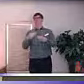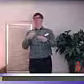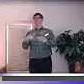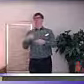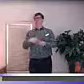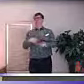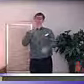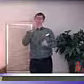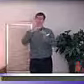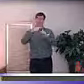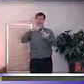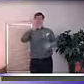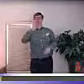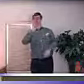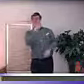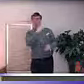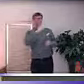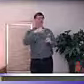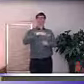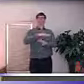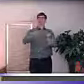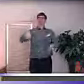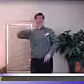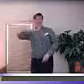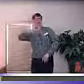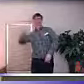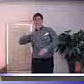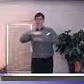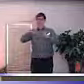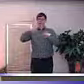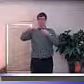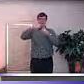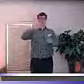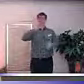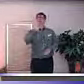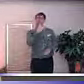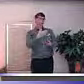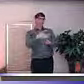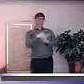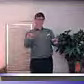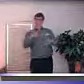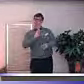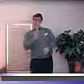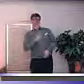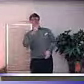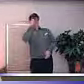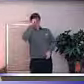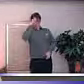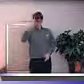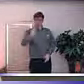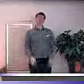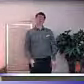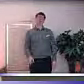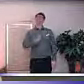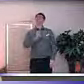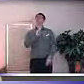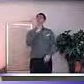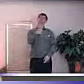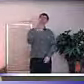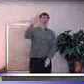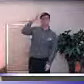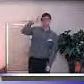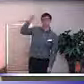be or not to be? Is that really a question? You know, for those of you